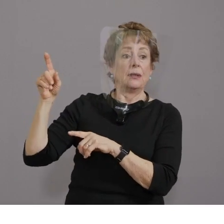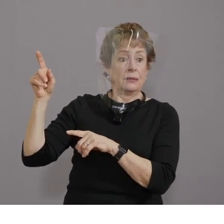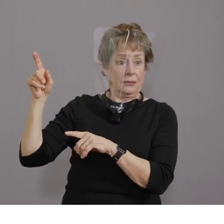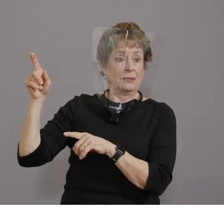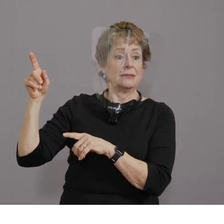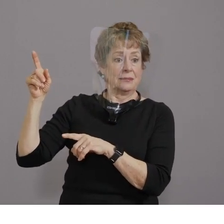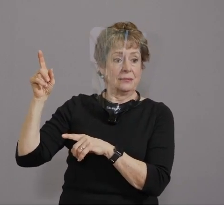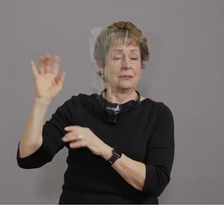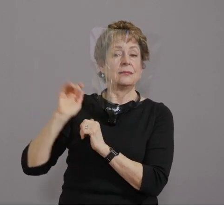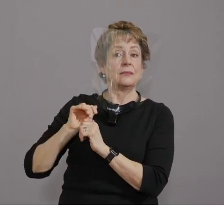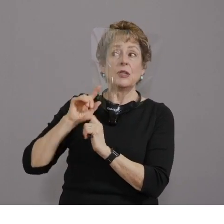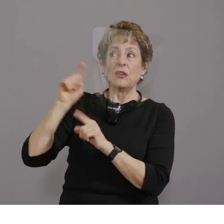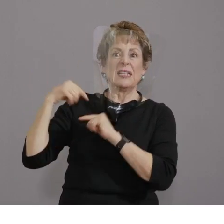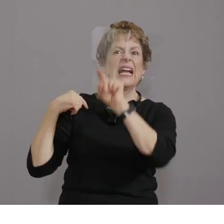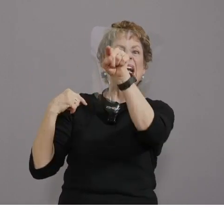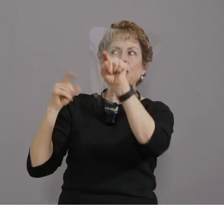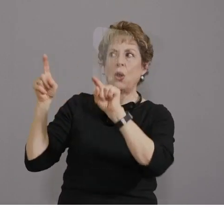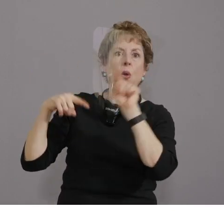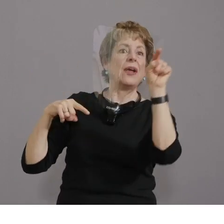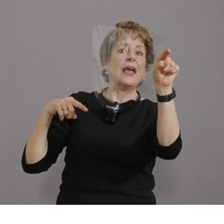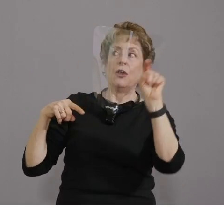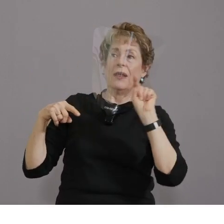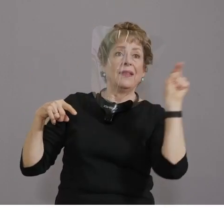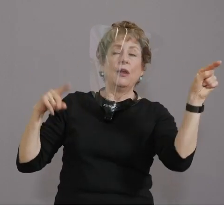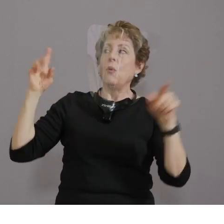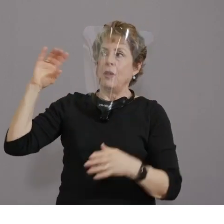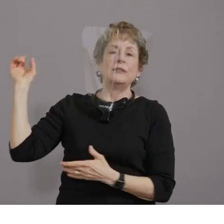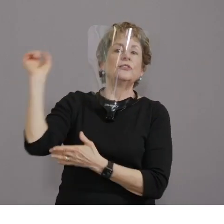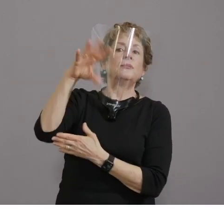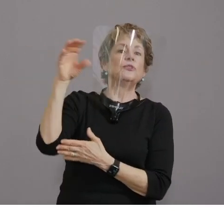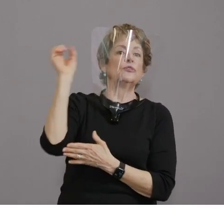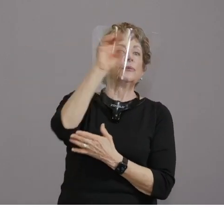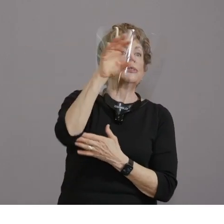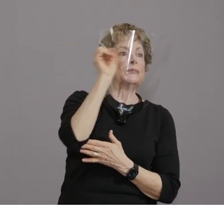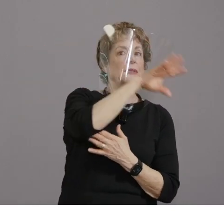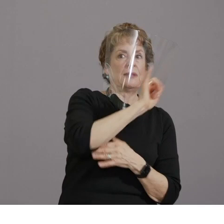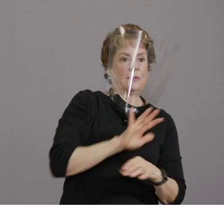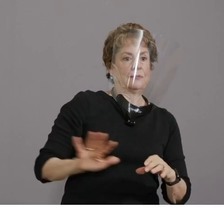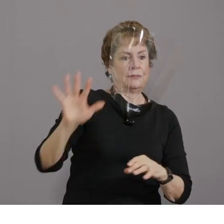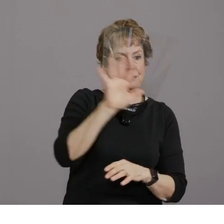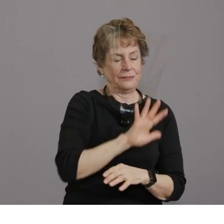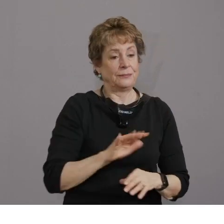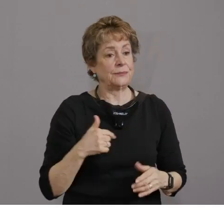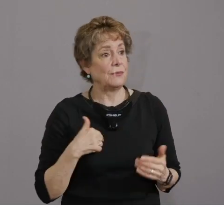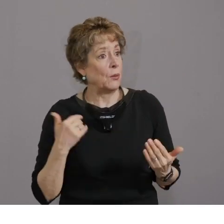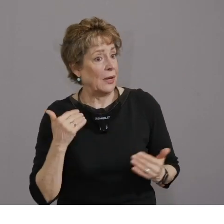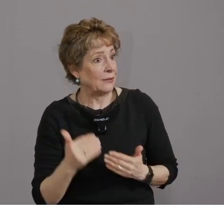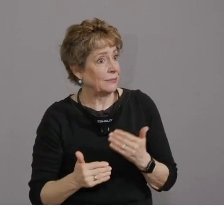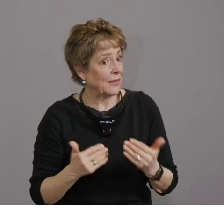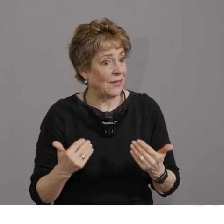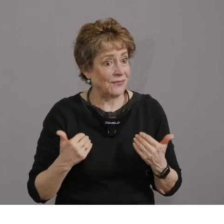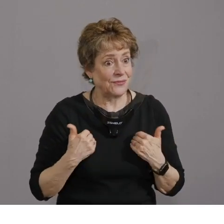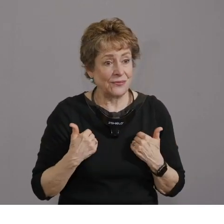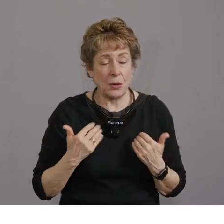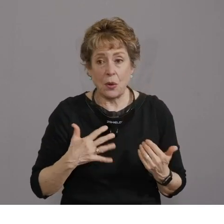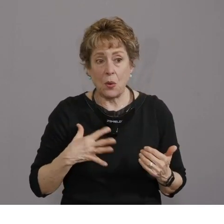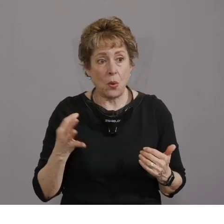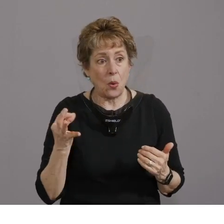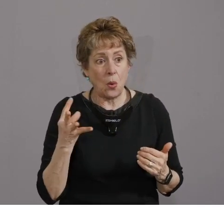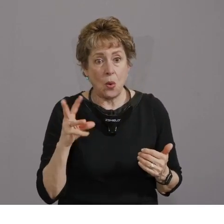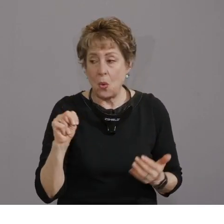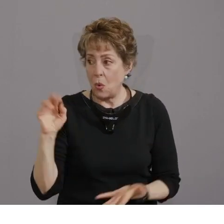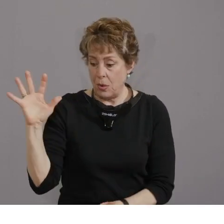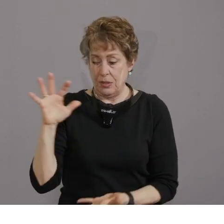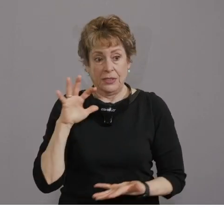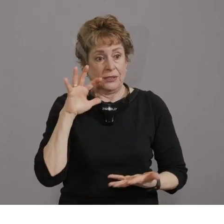we will no longer need to use this local allocator model, and providers such as pharmacies, community health centers, and